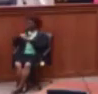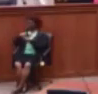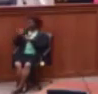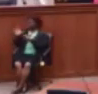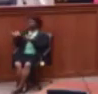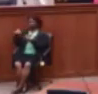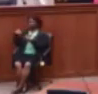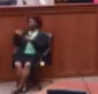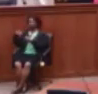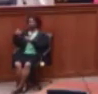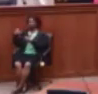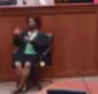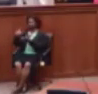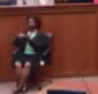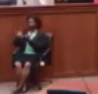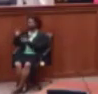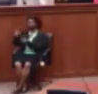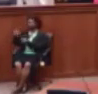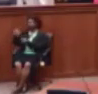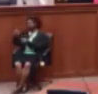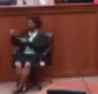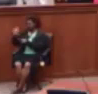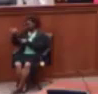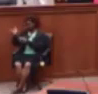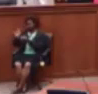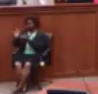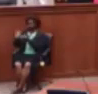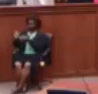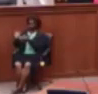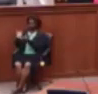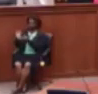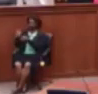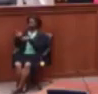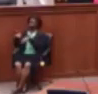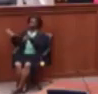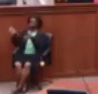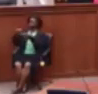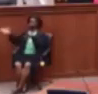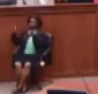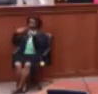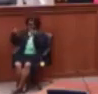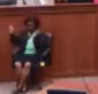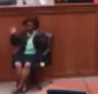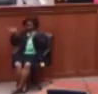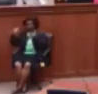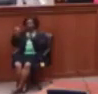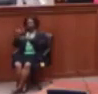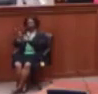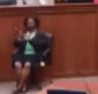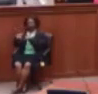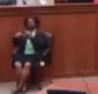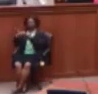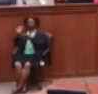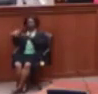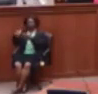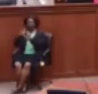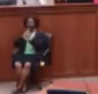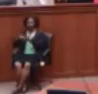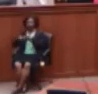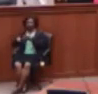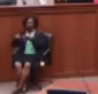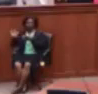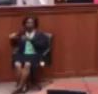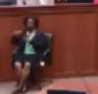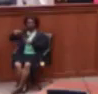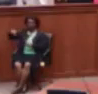the first week of August, and we share all of the achievements of advanced placement. And we're saying this, let's share